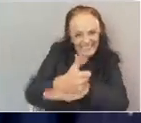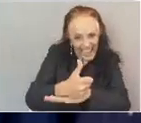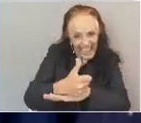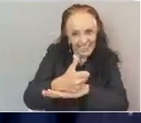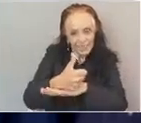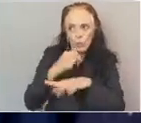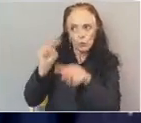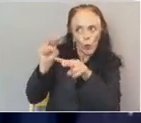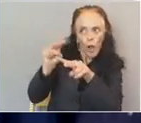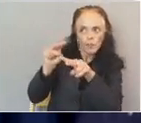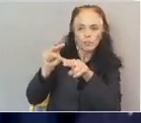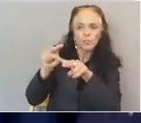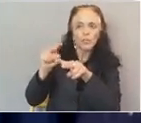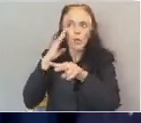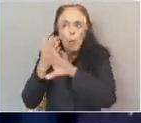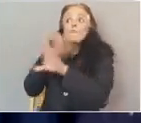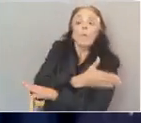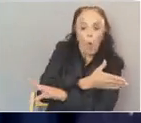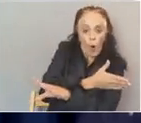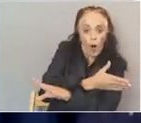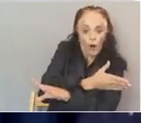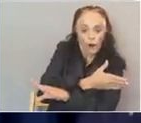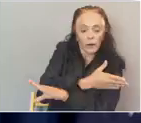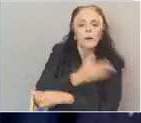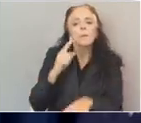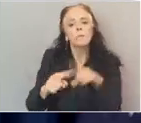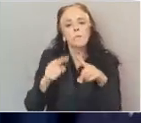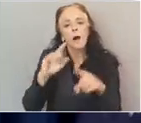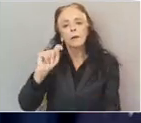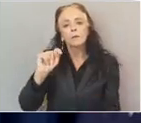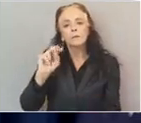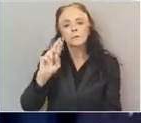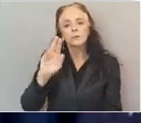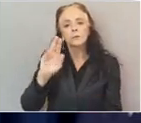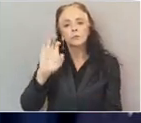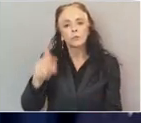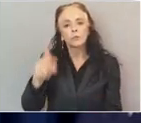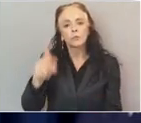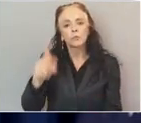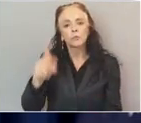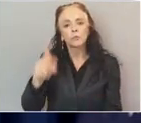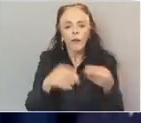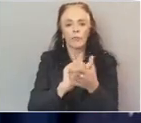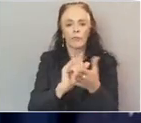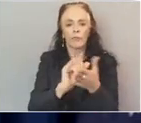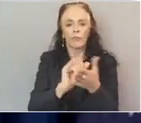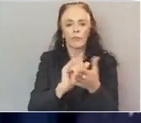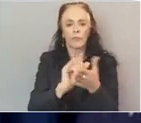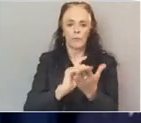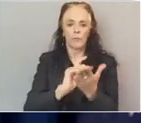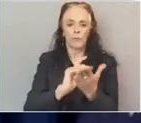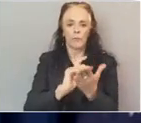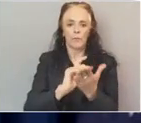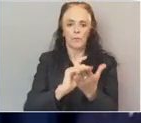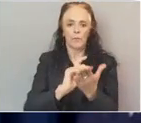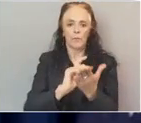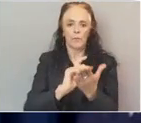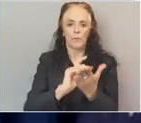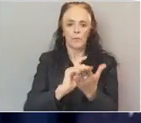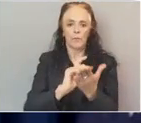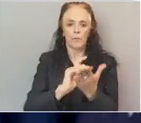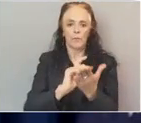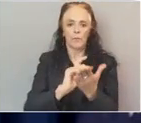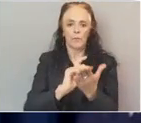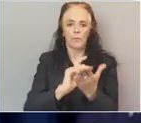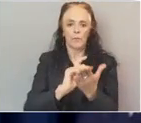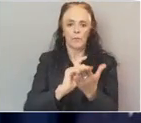They detected a team and created that team in the National Security